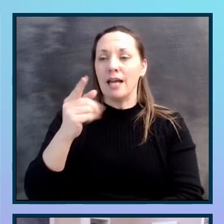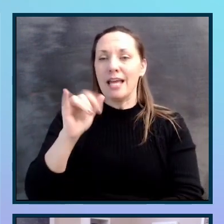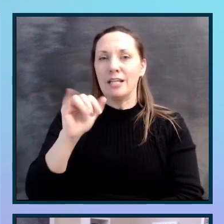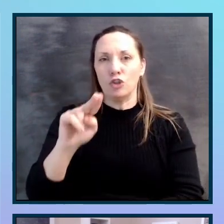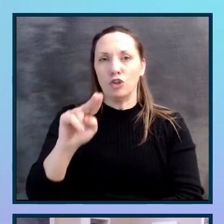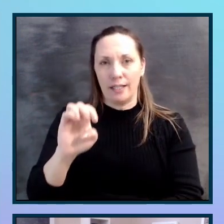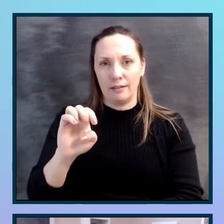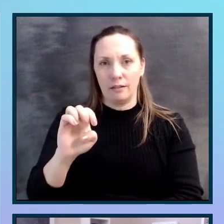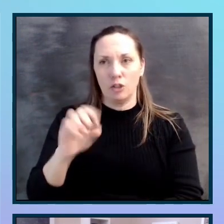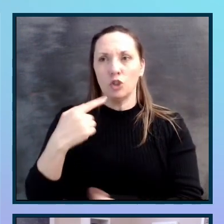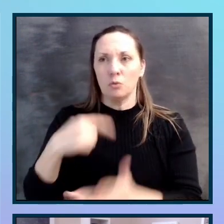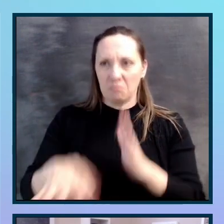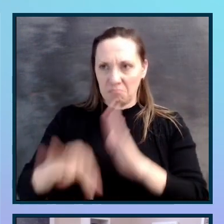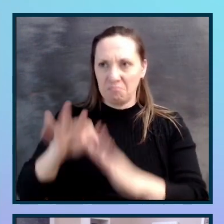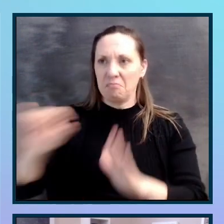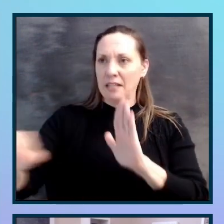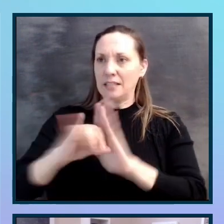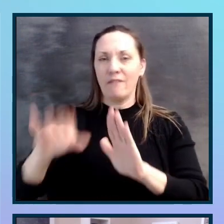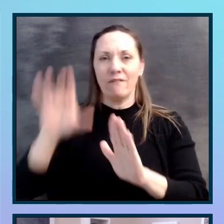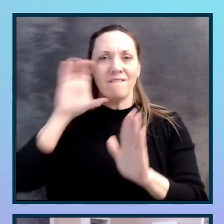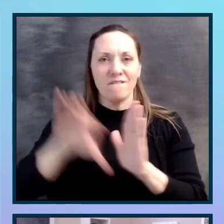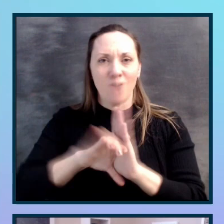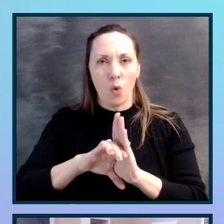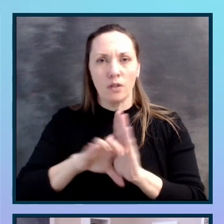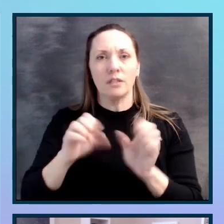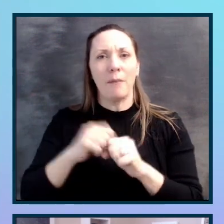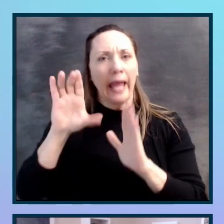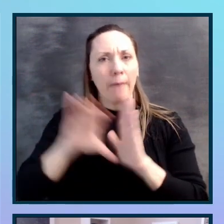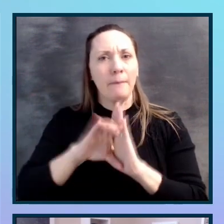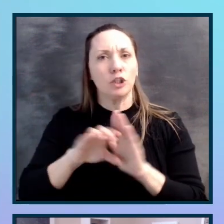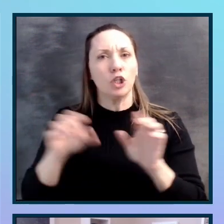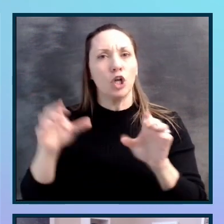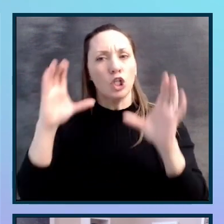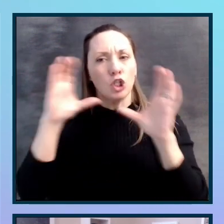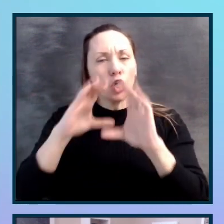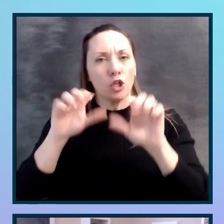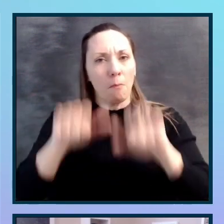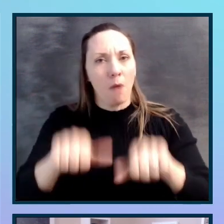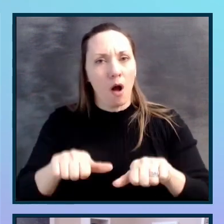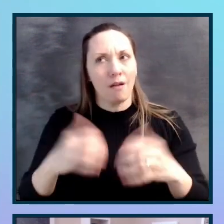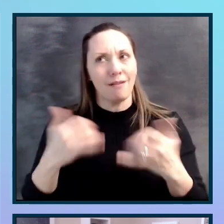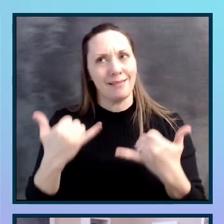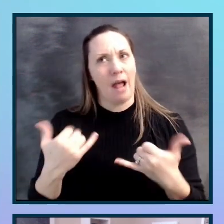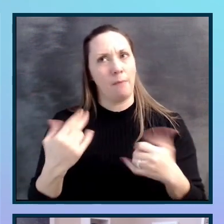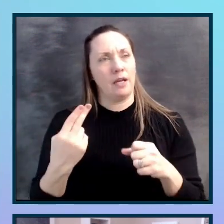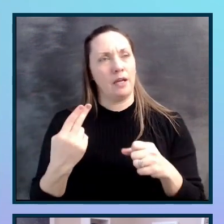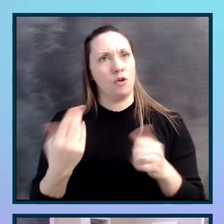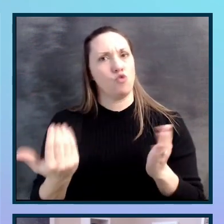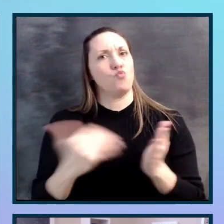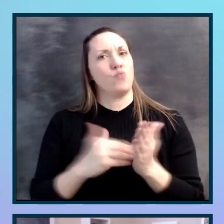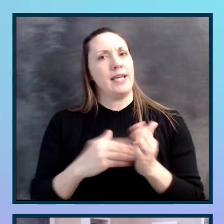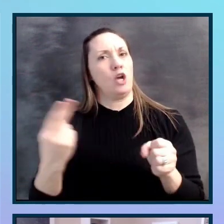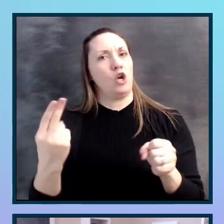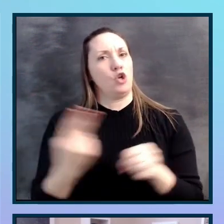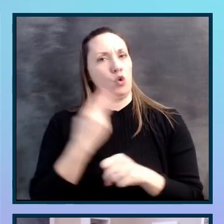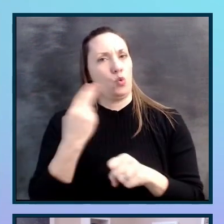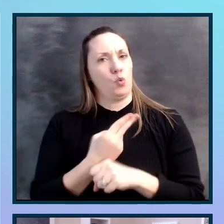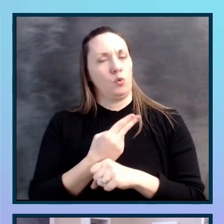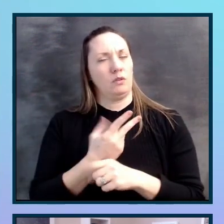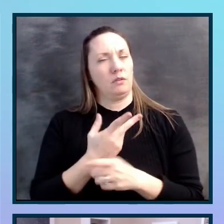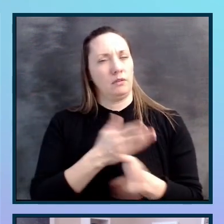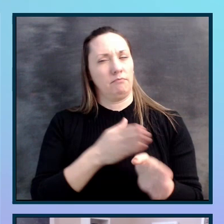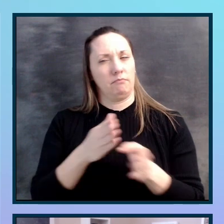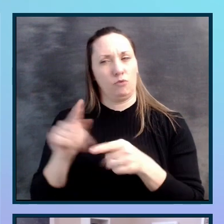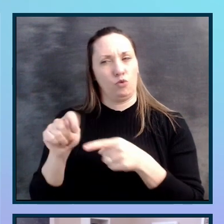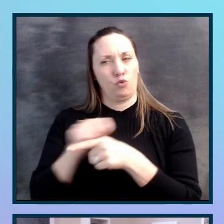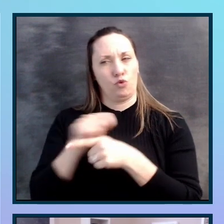make images that are searchable are suddenly being reused in order to train and in